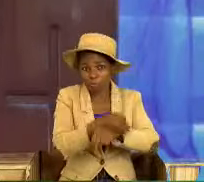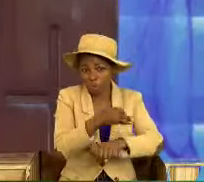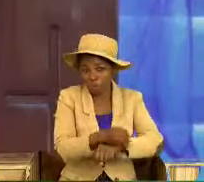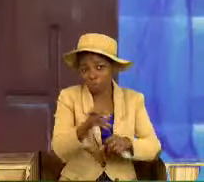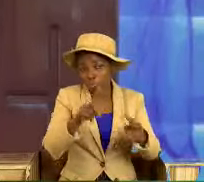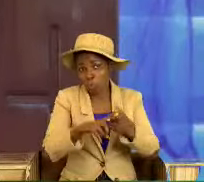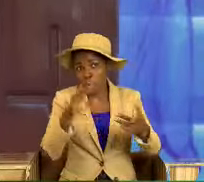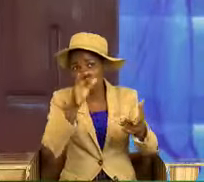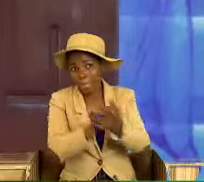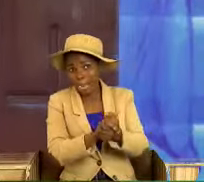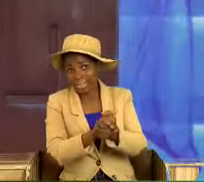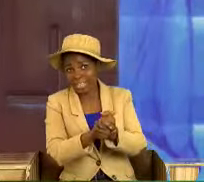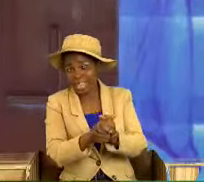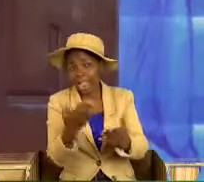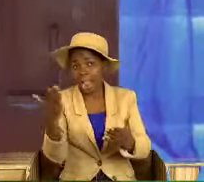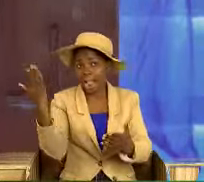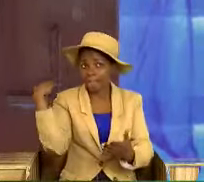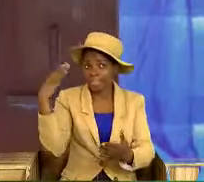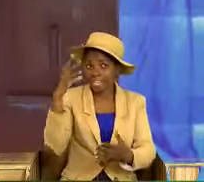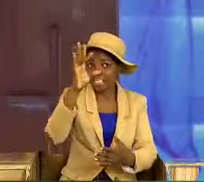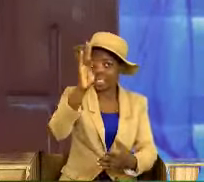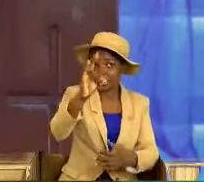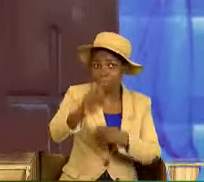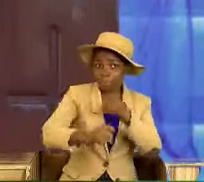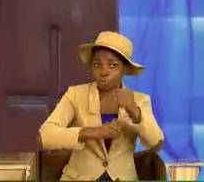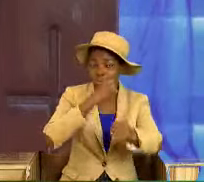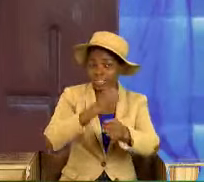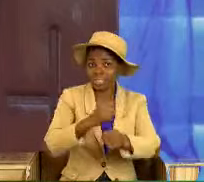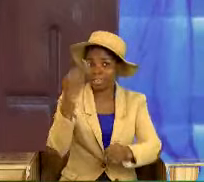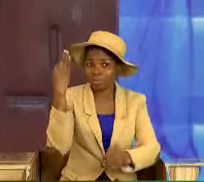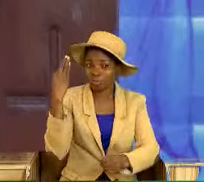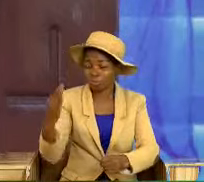slavery he smuggled a wife to his